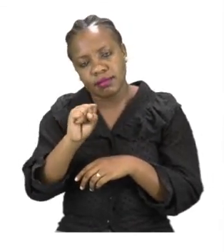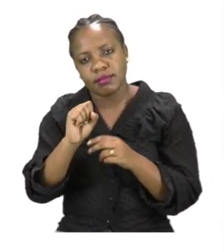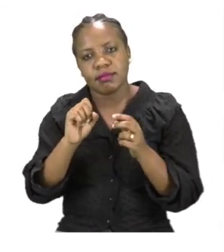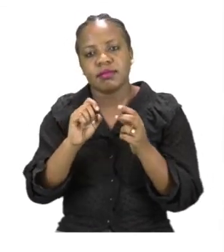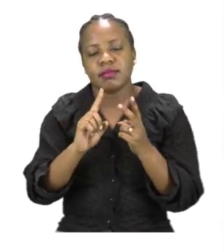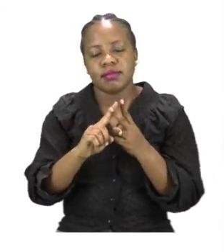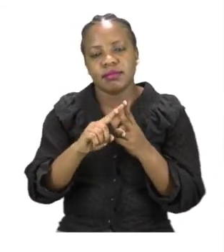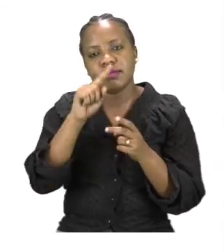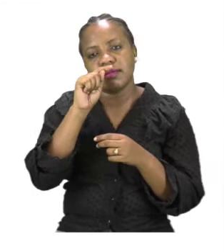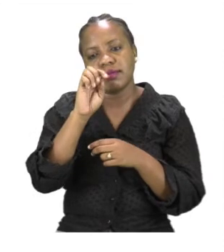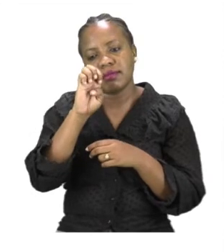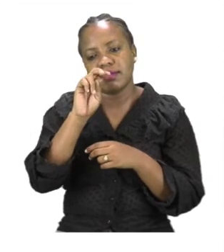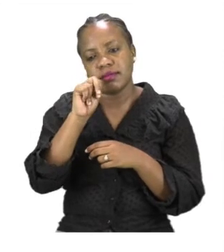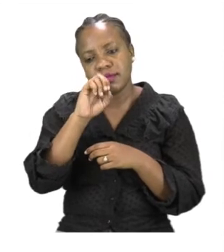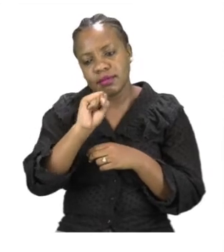example of